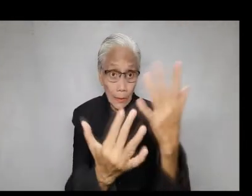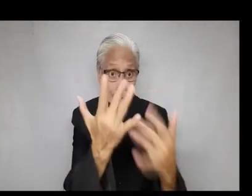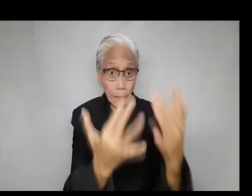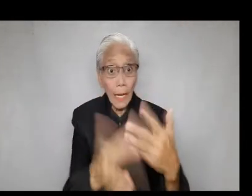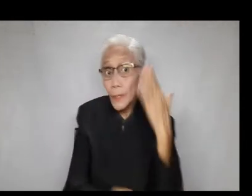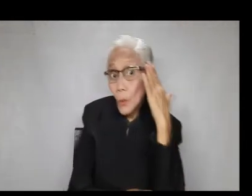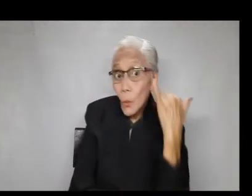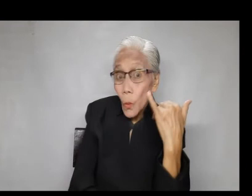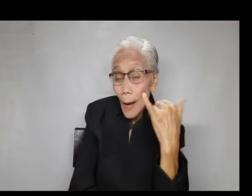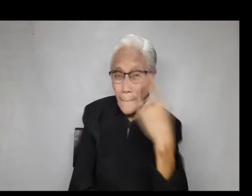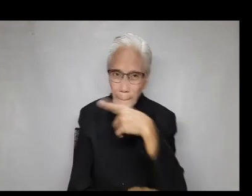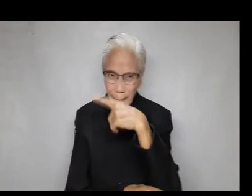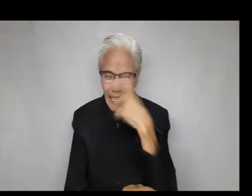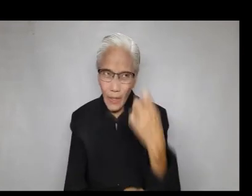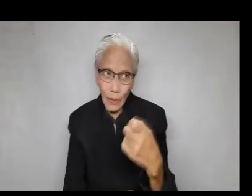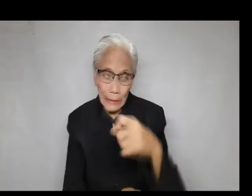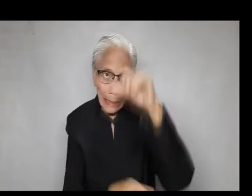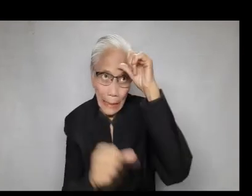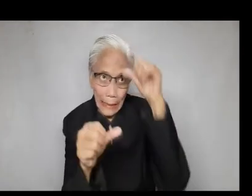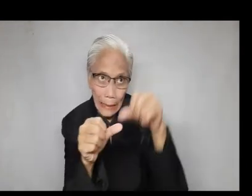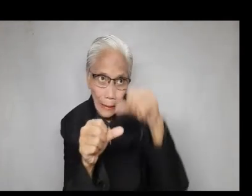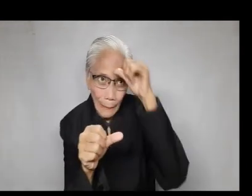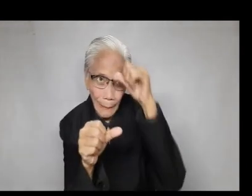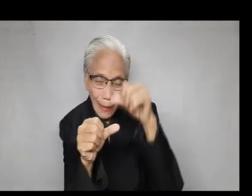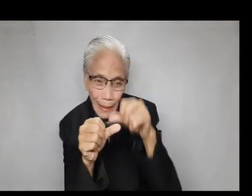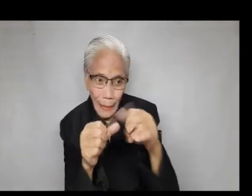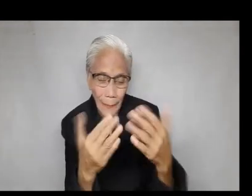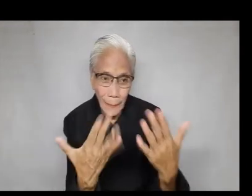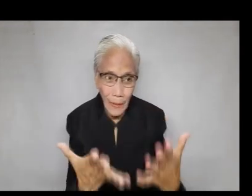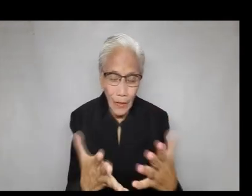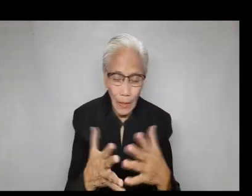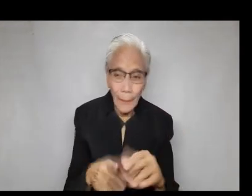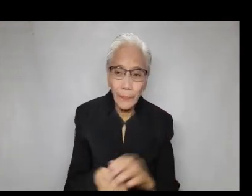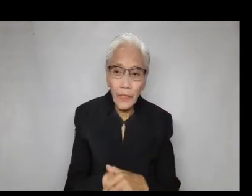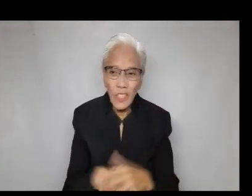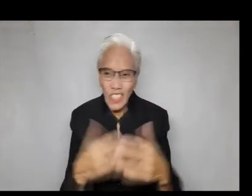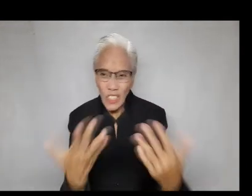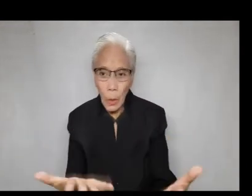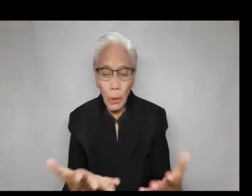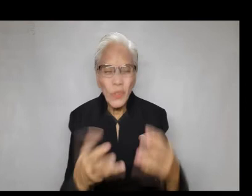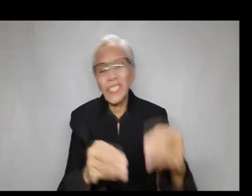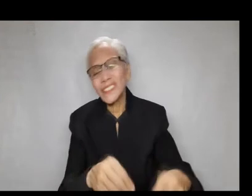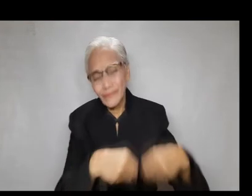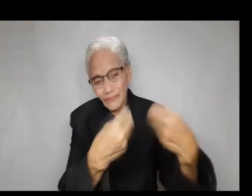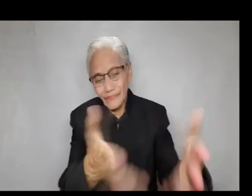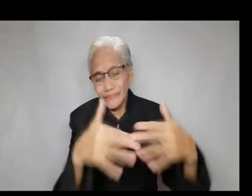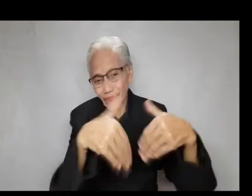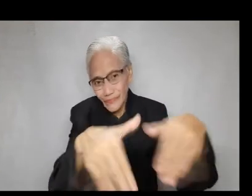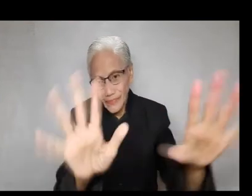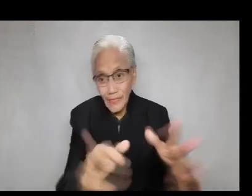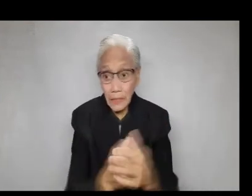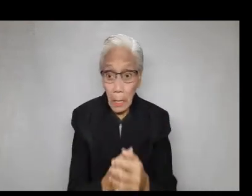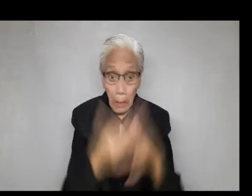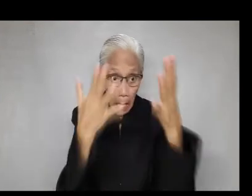away to give to a neighbor whose house was burnt to the ground. Why? Because of sentimental